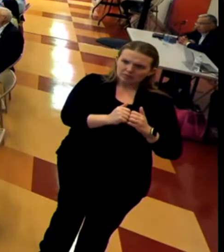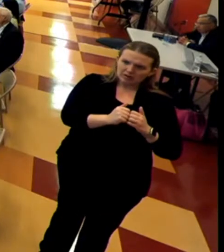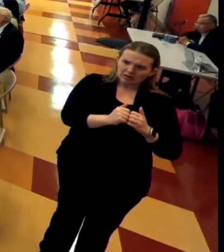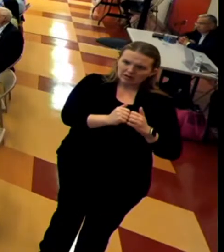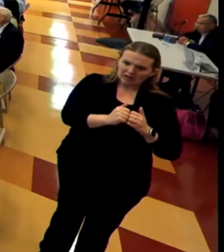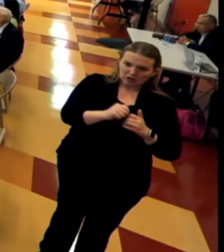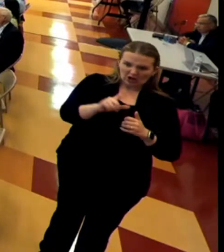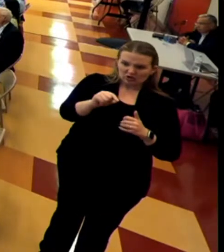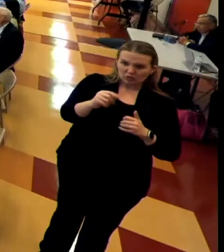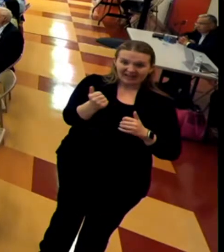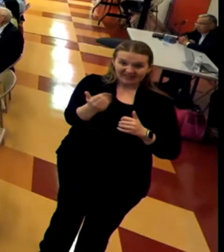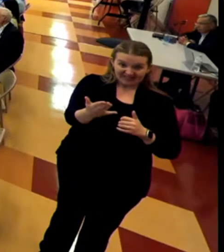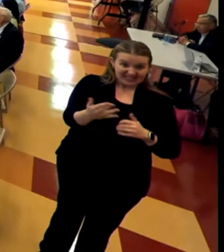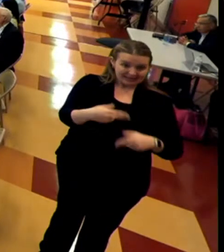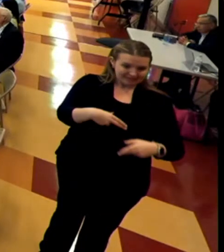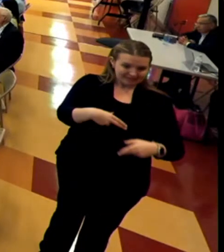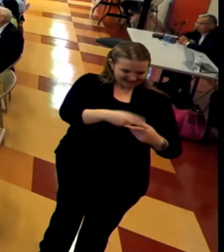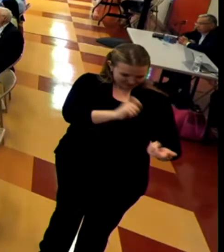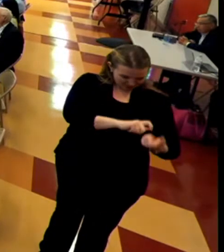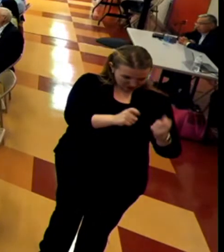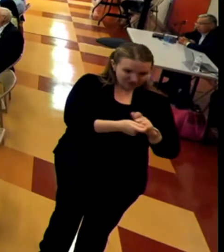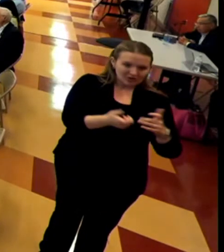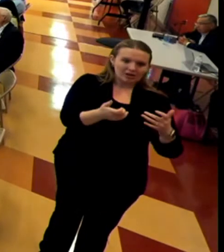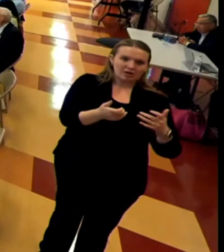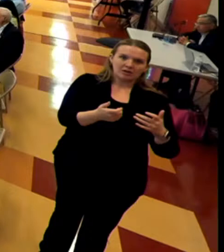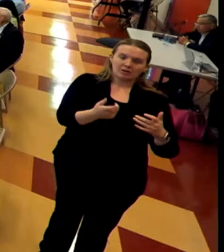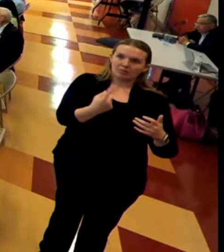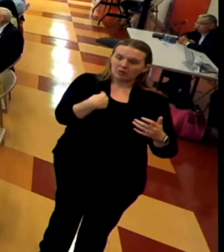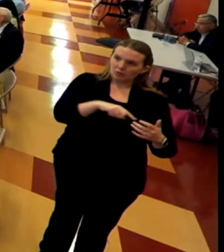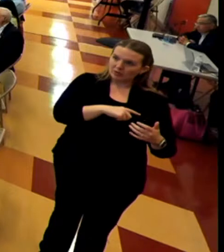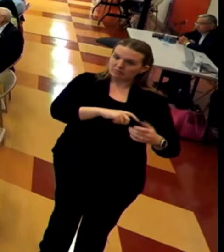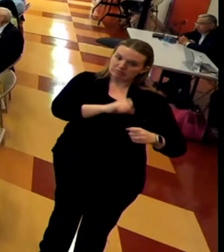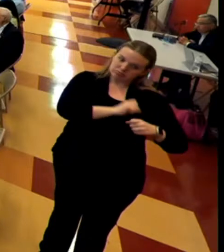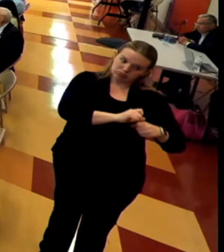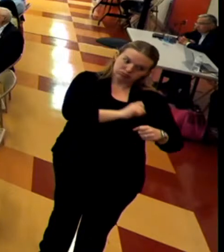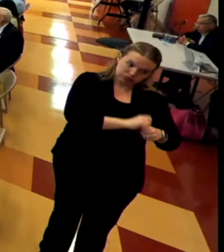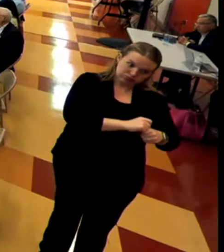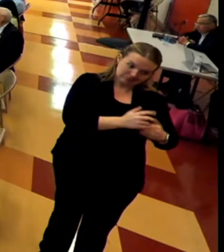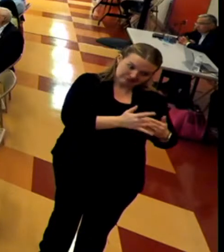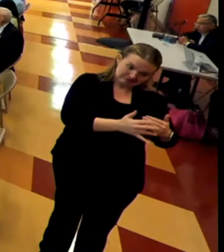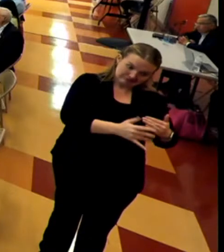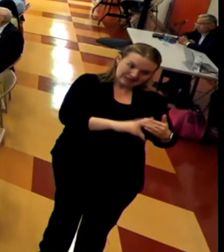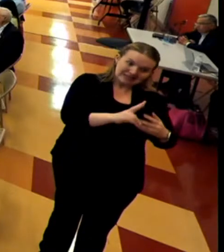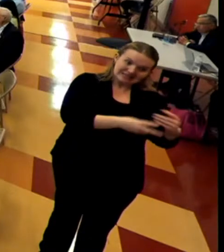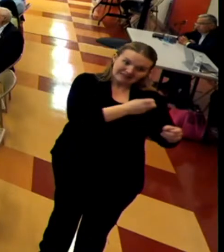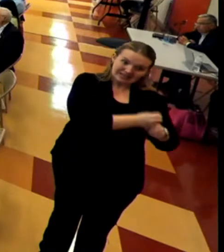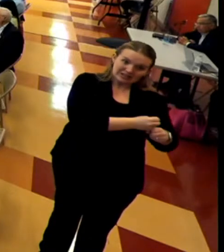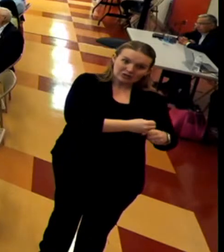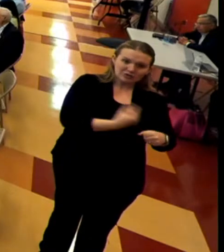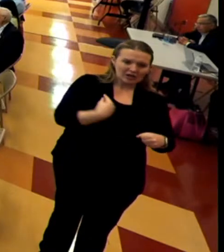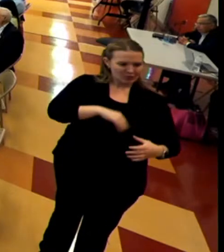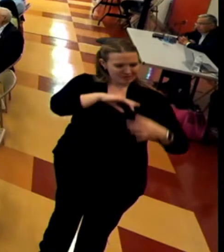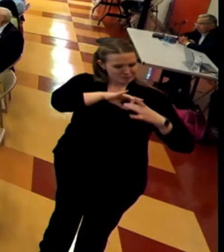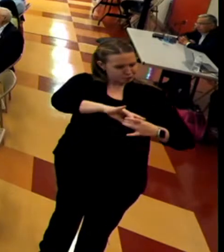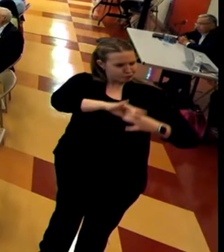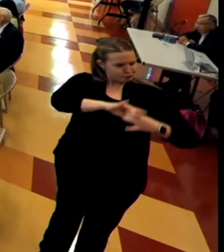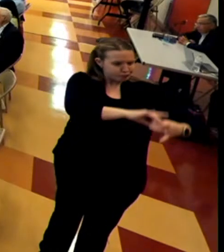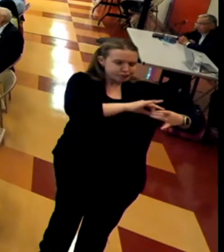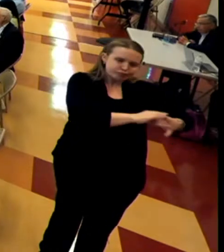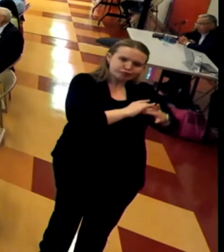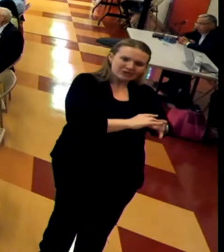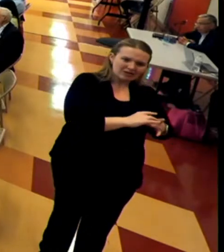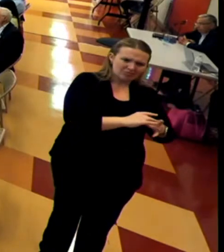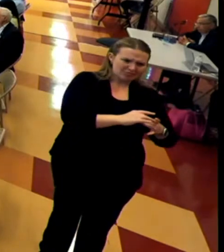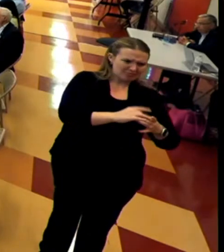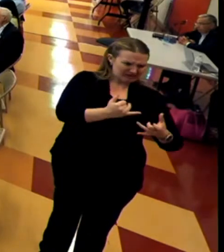2015 when they changed the name. We've been working at it since then. It's been 7 years, and we all came together and bonded, and now to split us